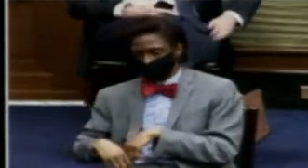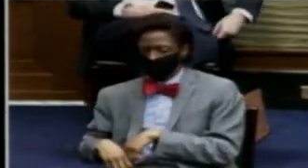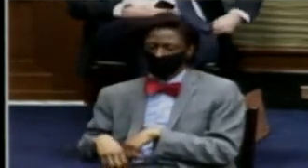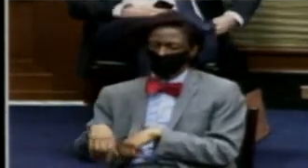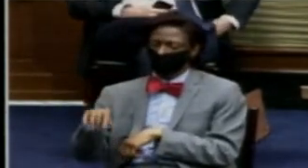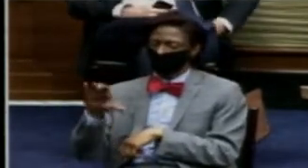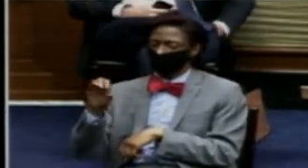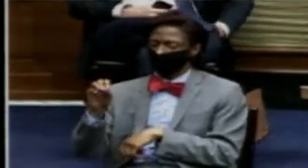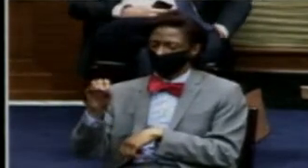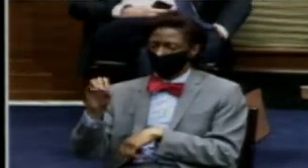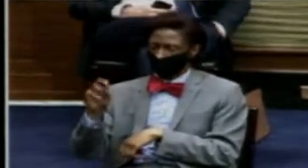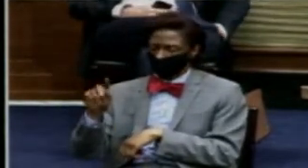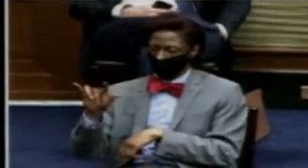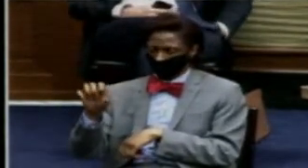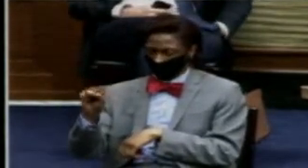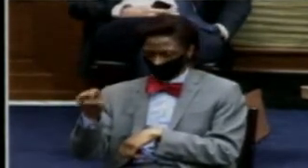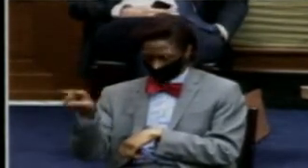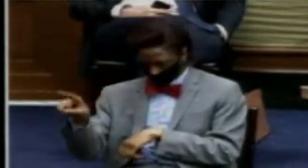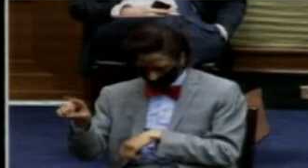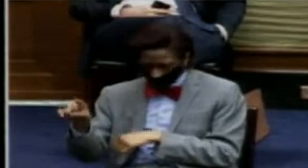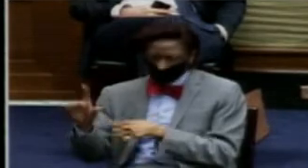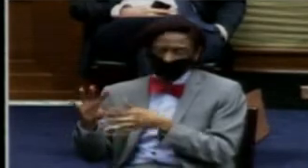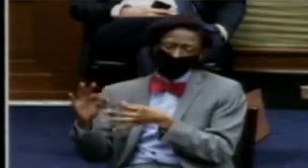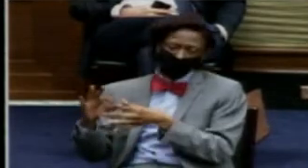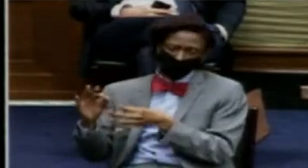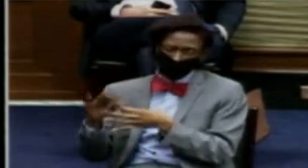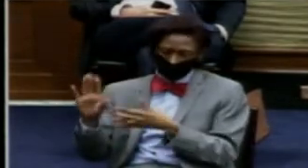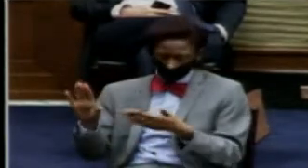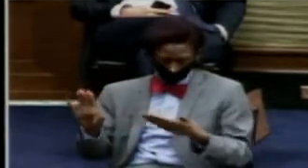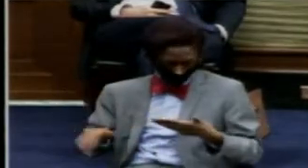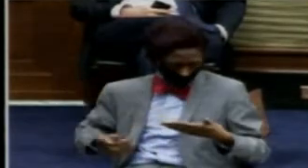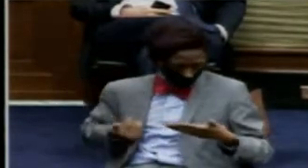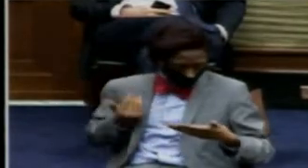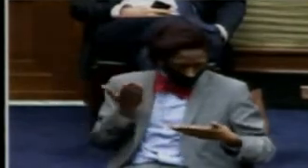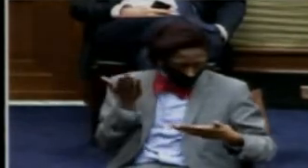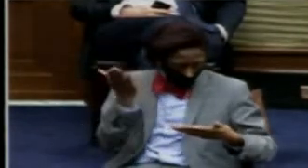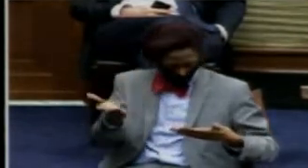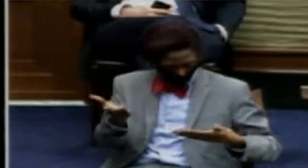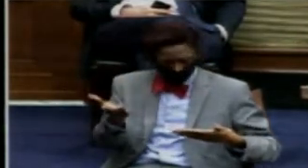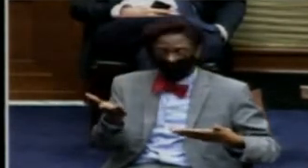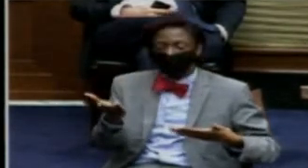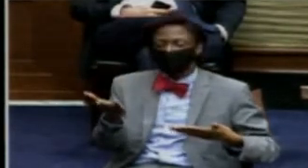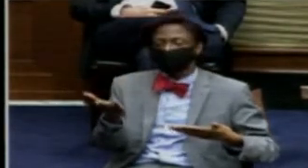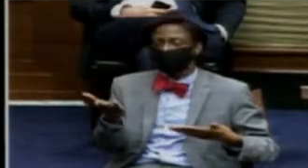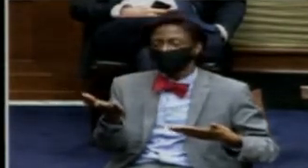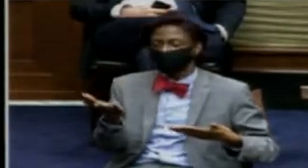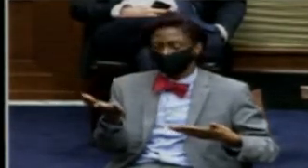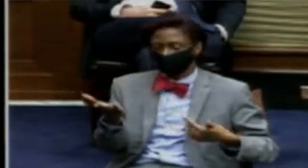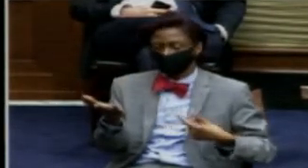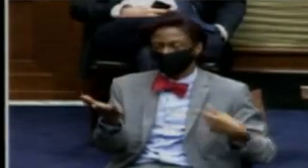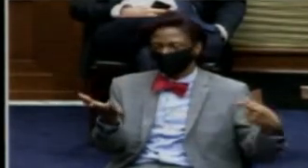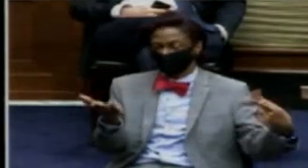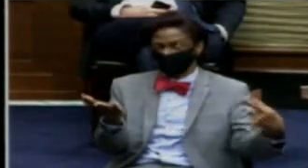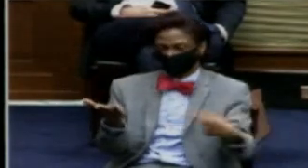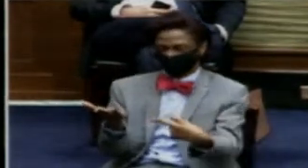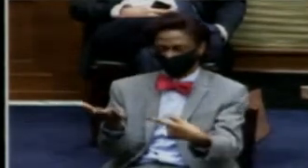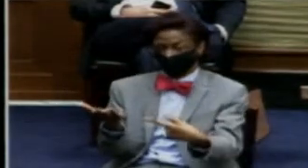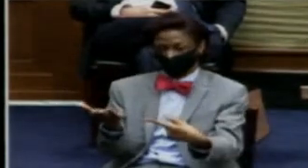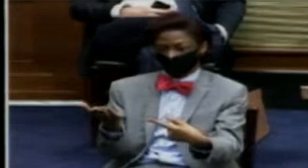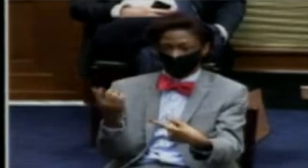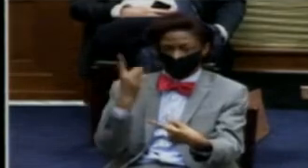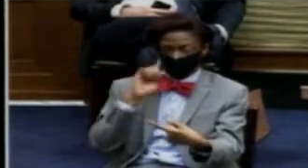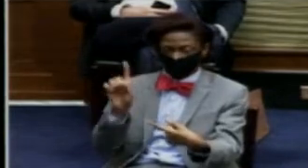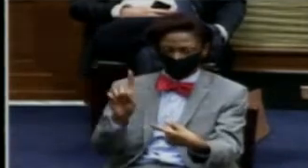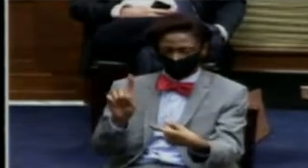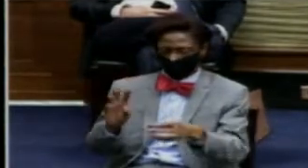forward, suggesting that this proposal is for clearly